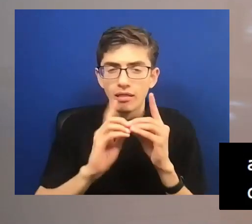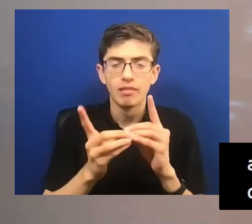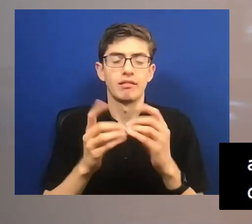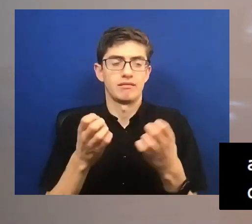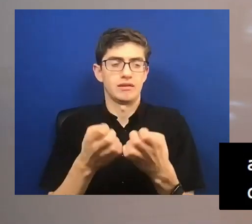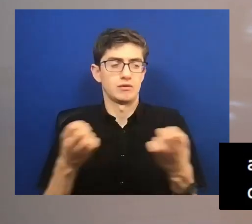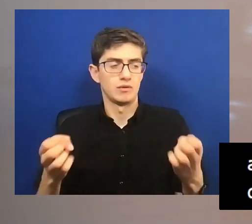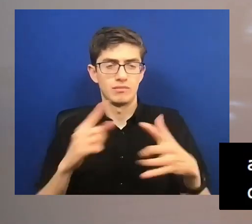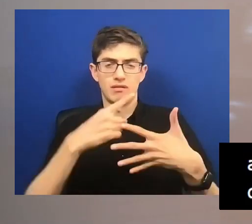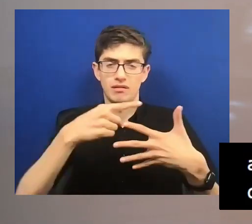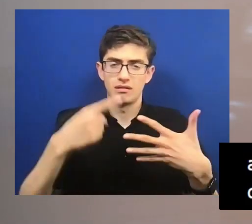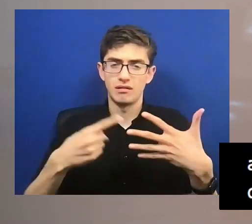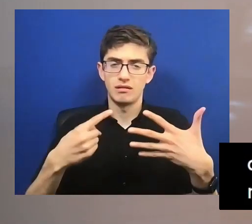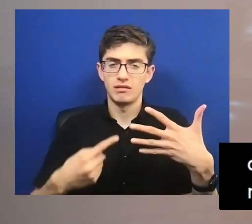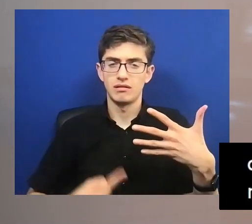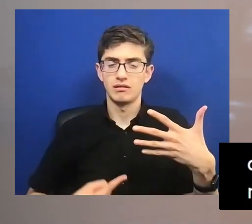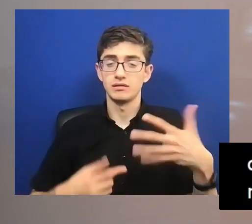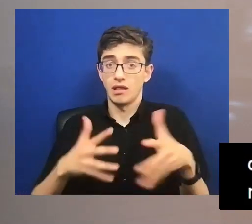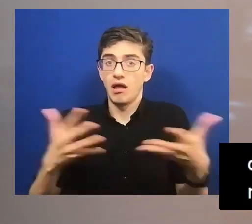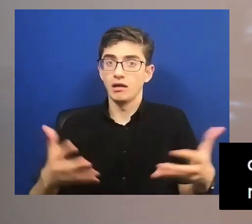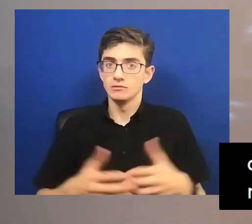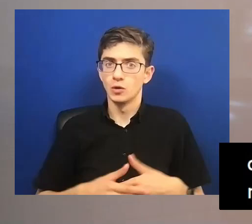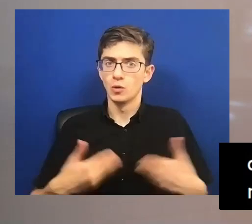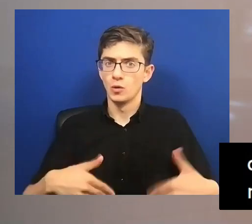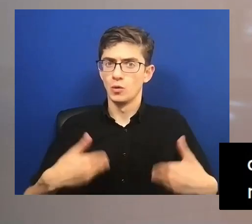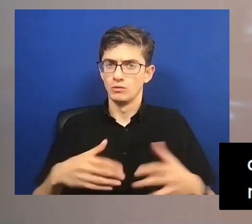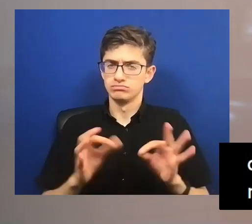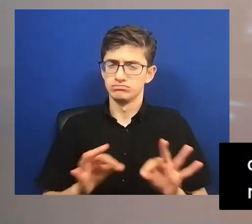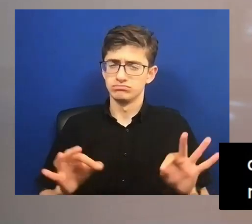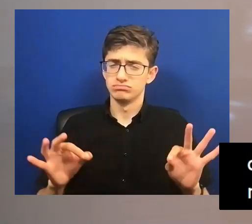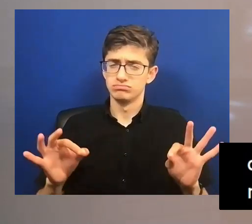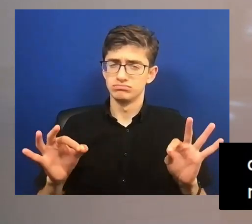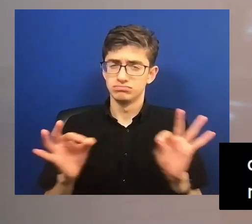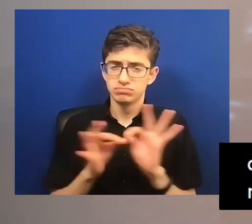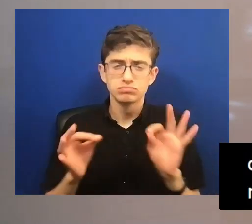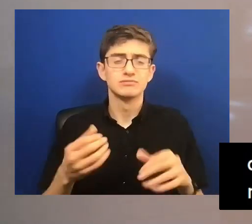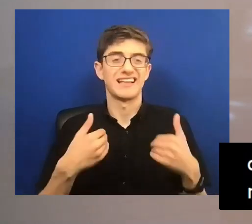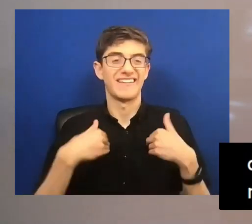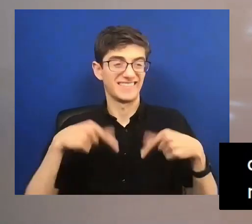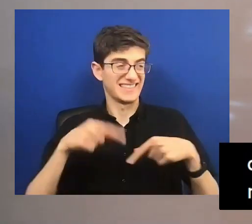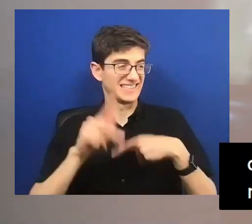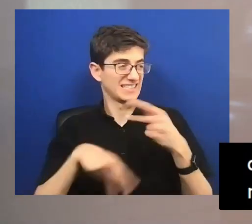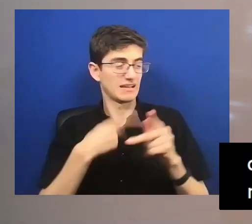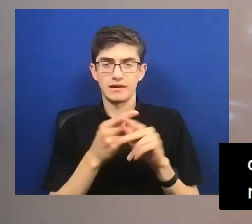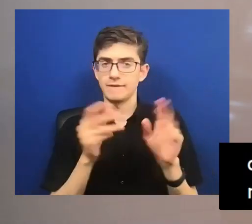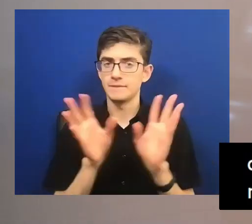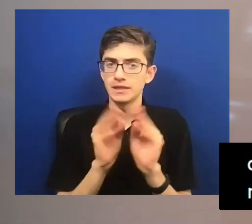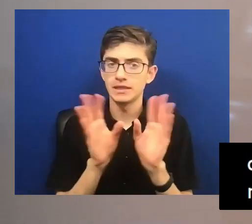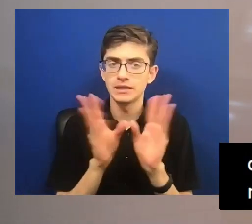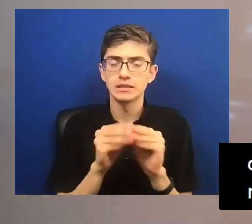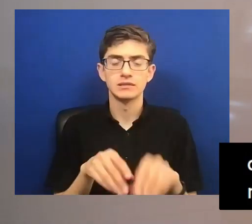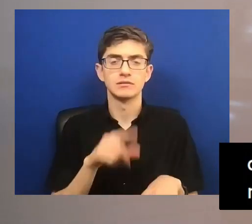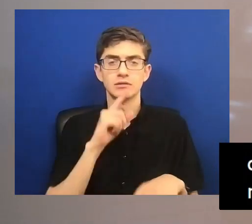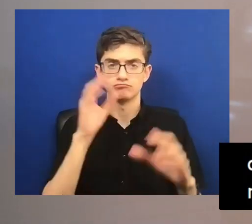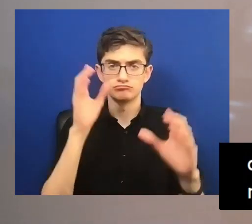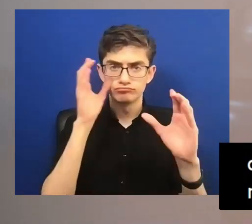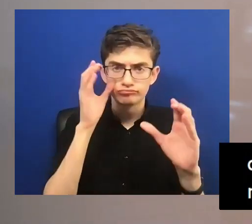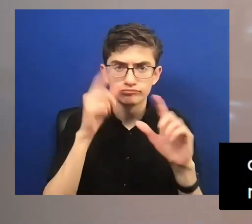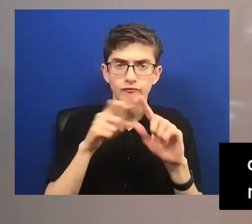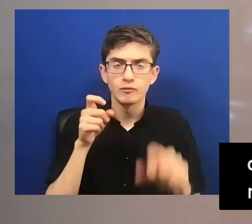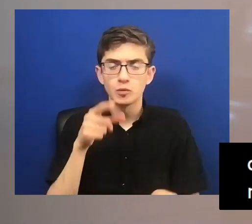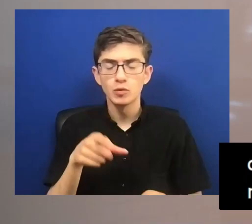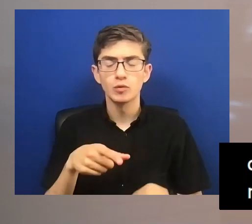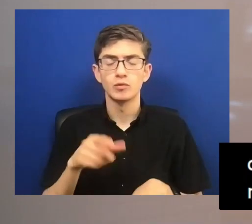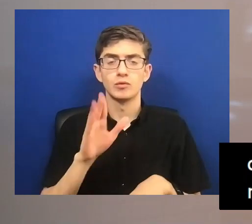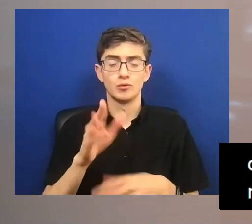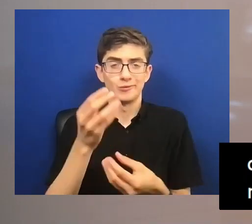so that's why it's essential to have these kinds of meetings and hearing from you, getting your input,